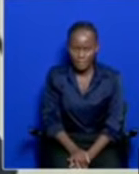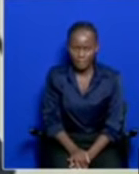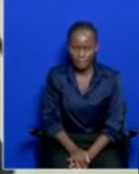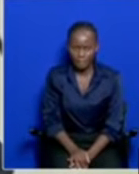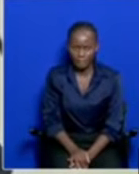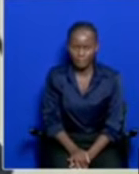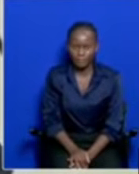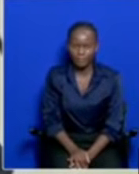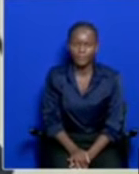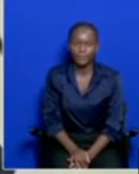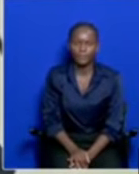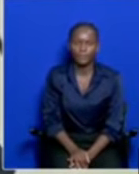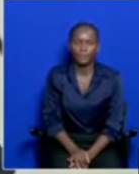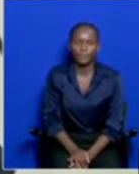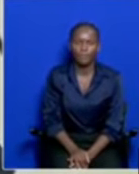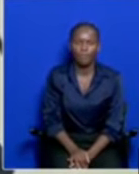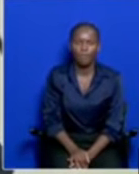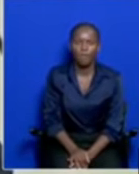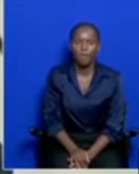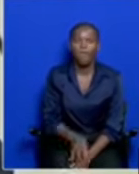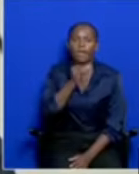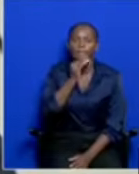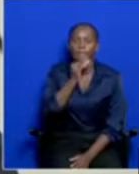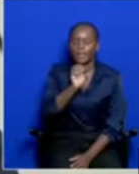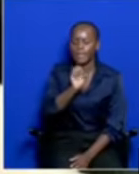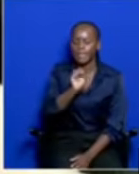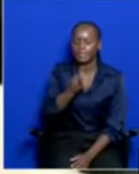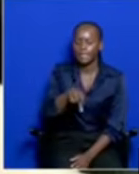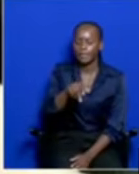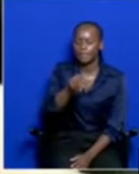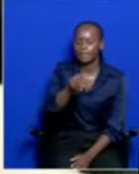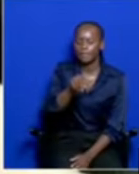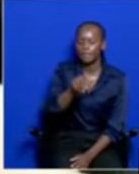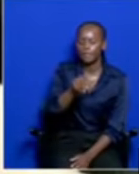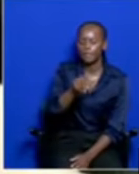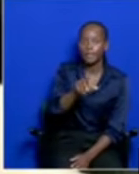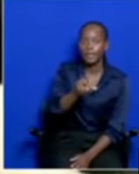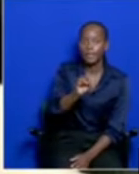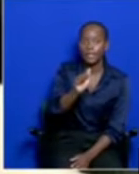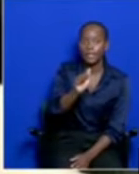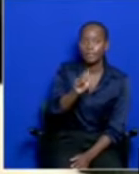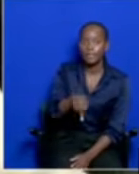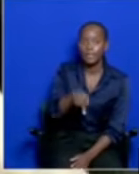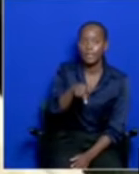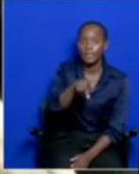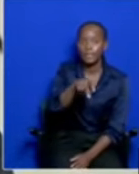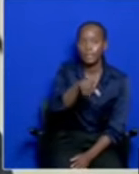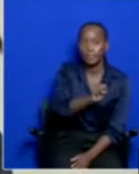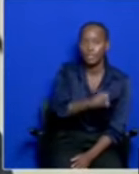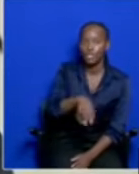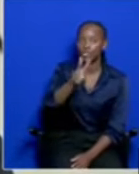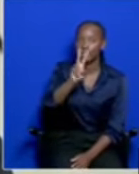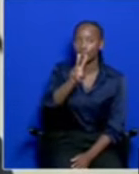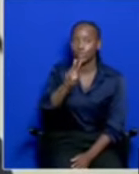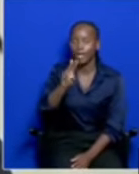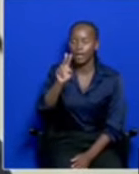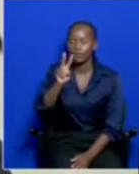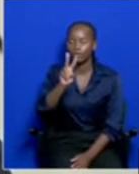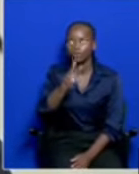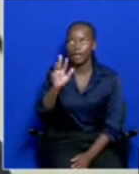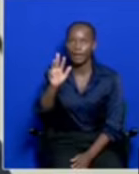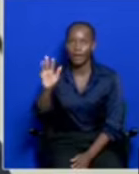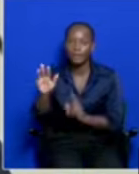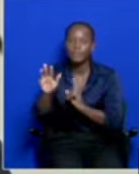what does SAPS 299 tell us is that, for instance, something is stolen at Edgar's,